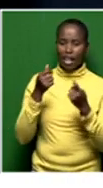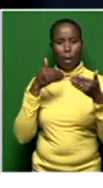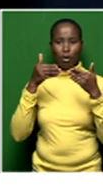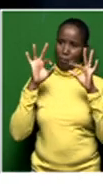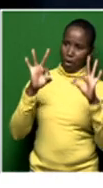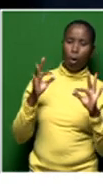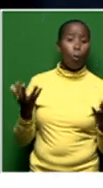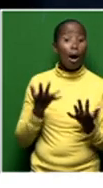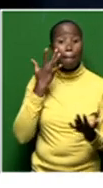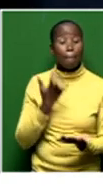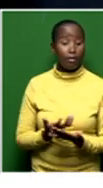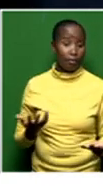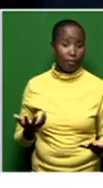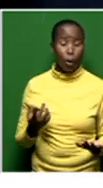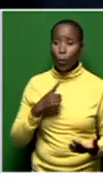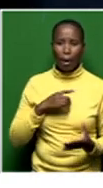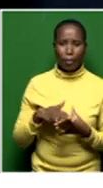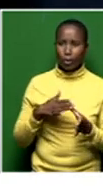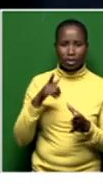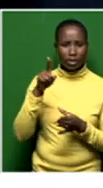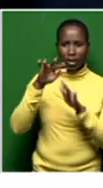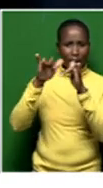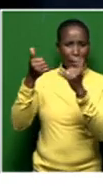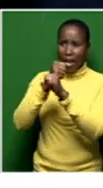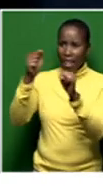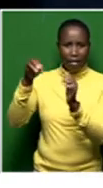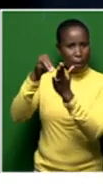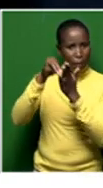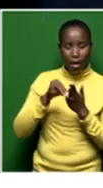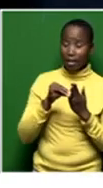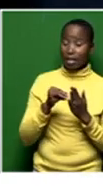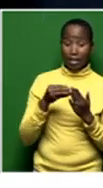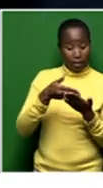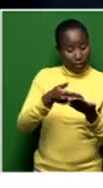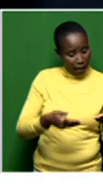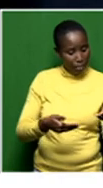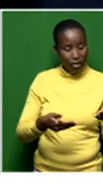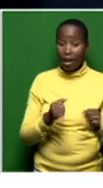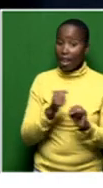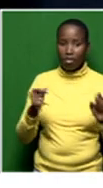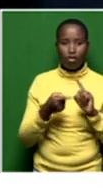when this airline hasn't produced a single, hasn't produced any financial statements since the